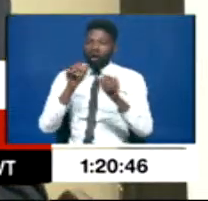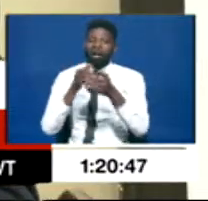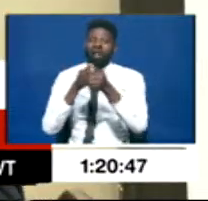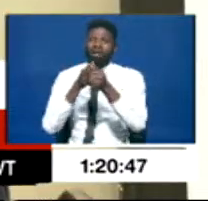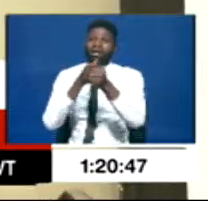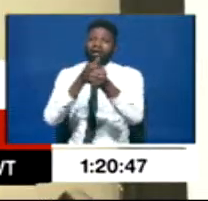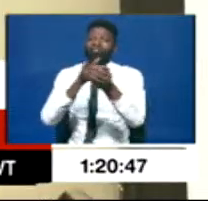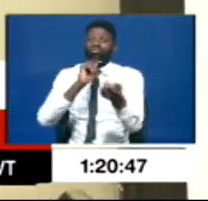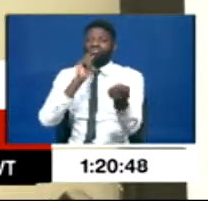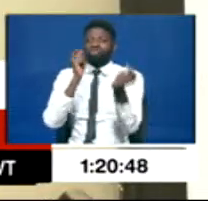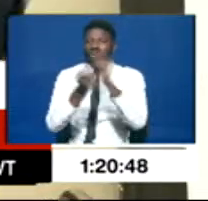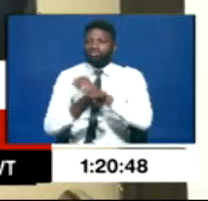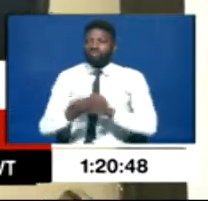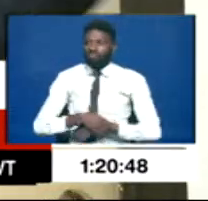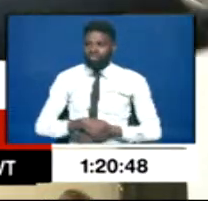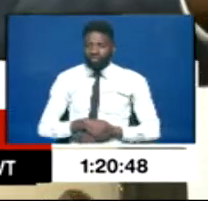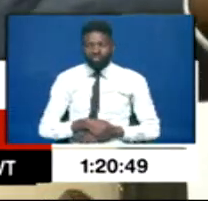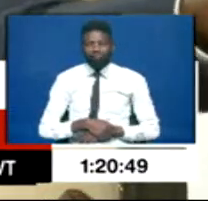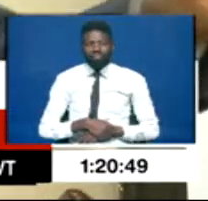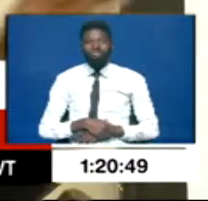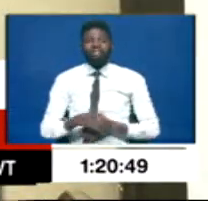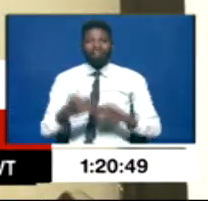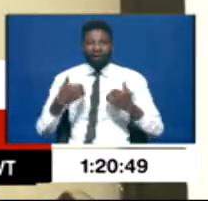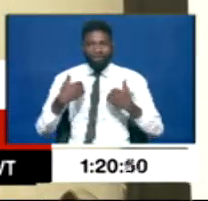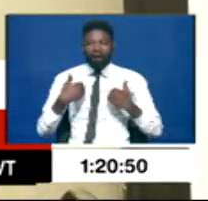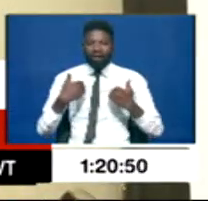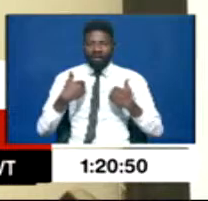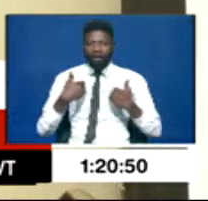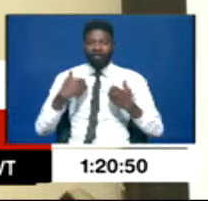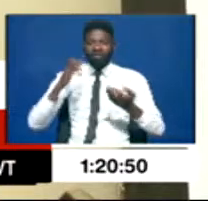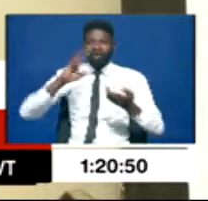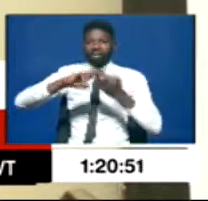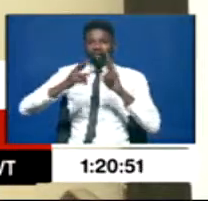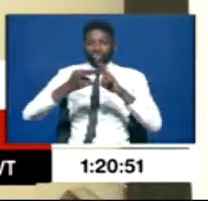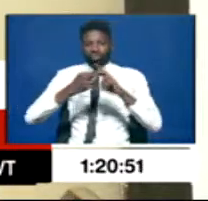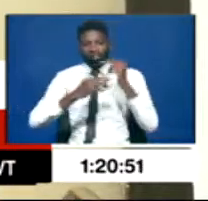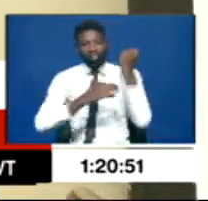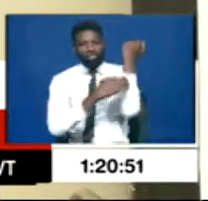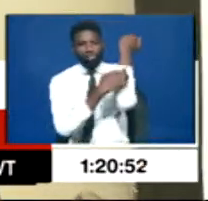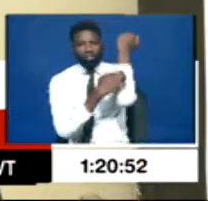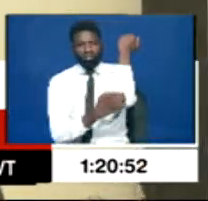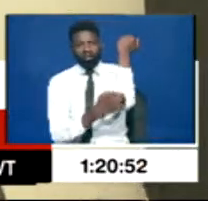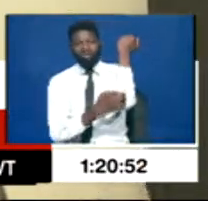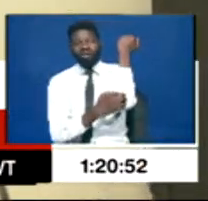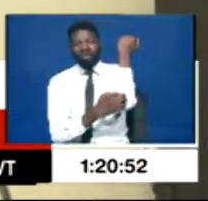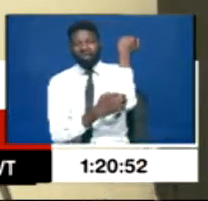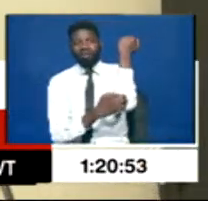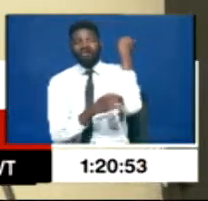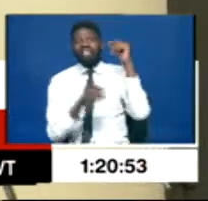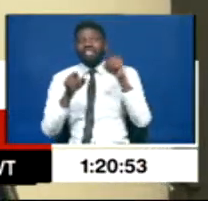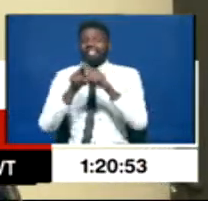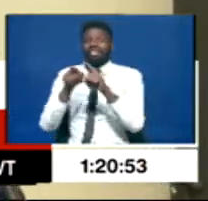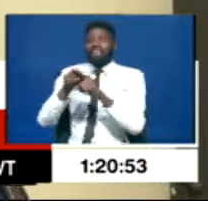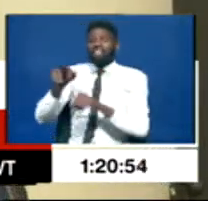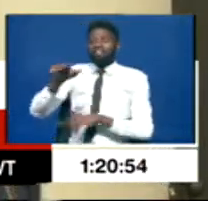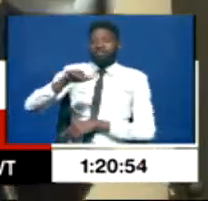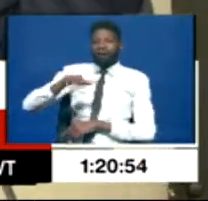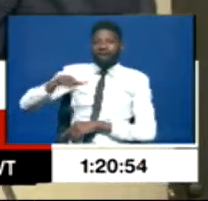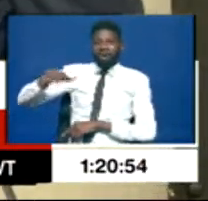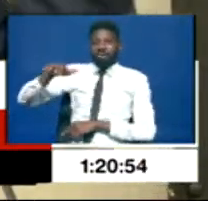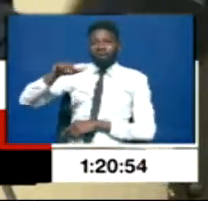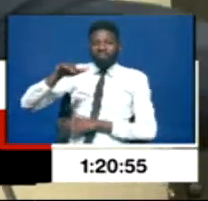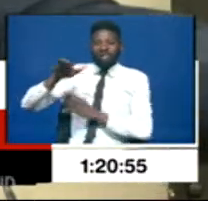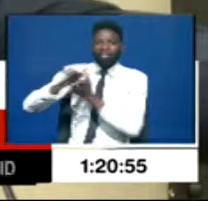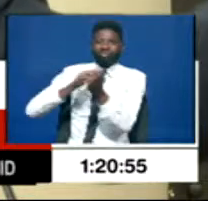a direct correlation between poverty and environmental degradation or forestry degradation, whatever you want to call